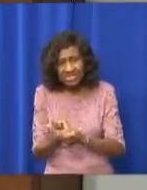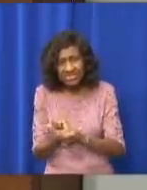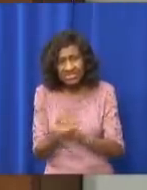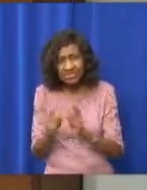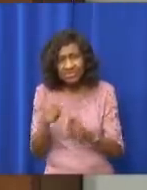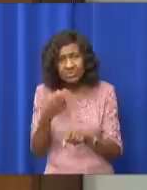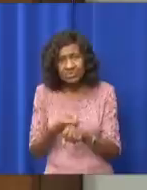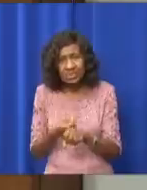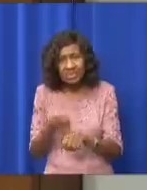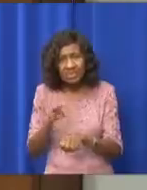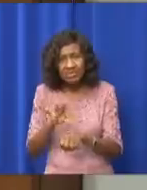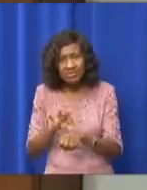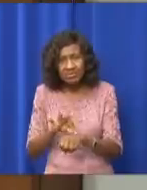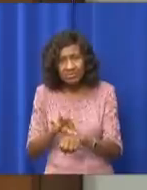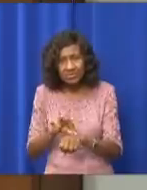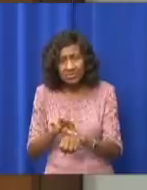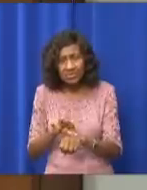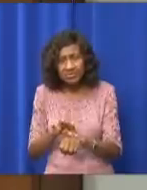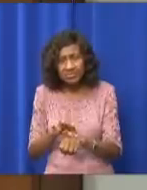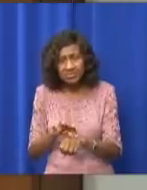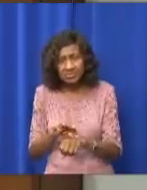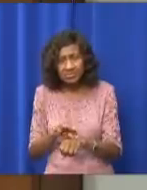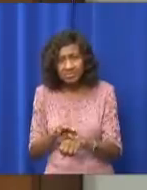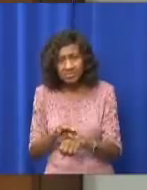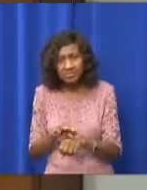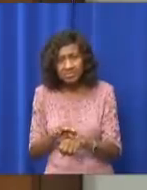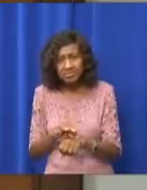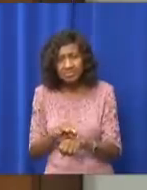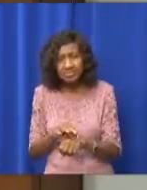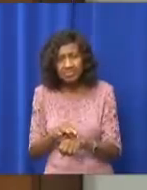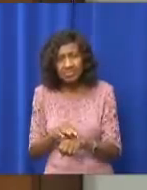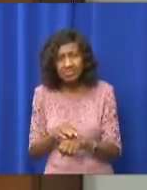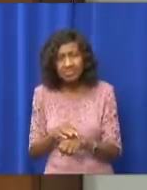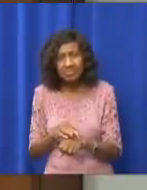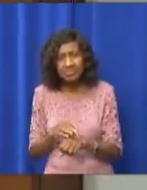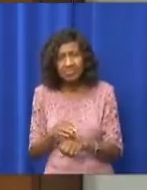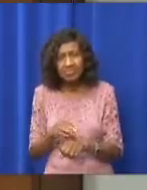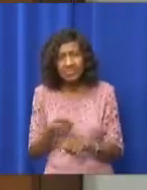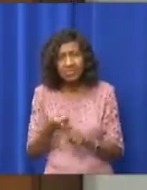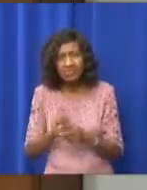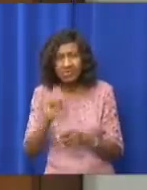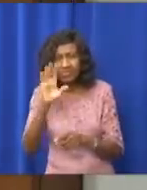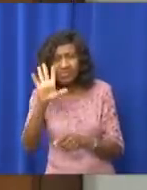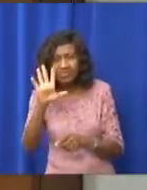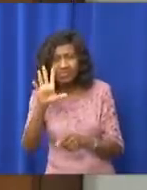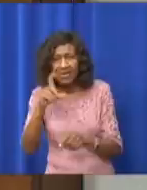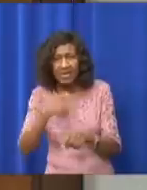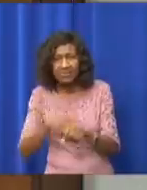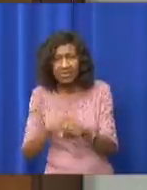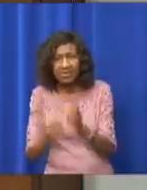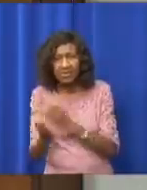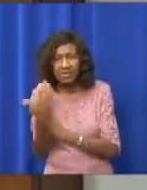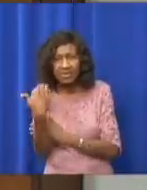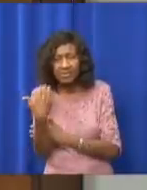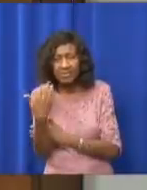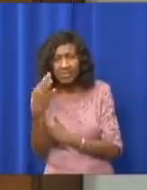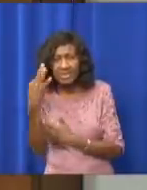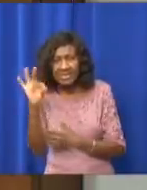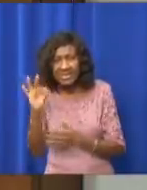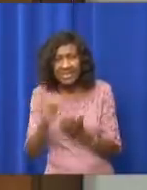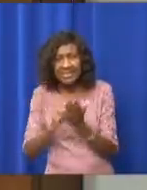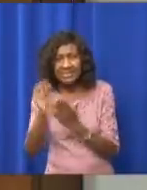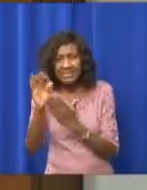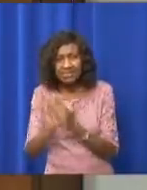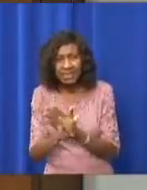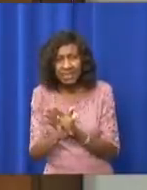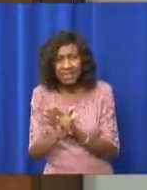curfew conditions. And to deal with beach access, effective 5 a.m. next Tuesday morning, the 19th of May